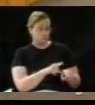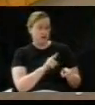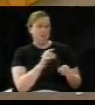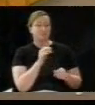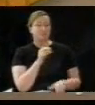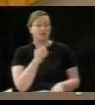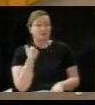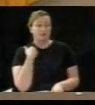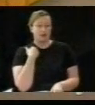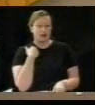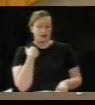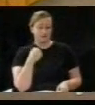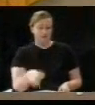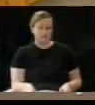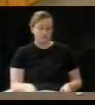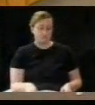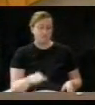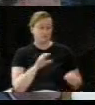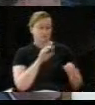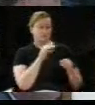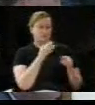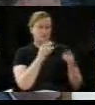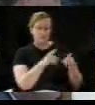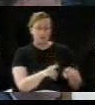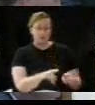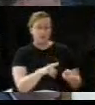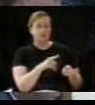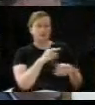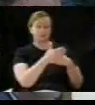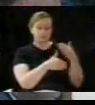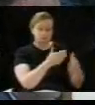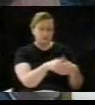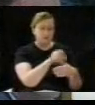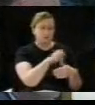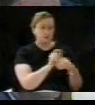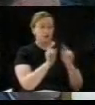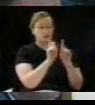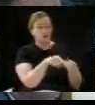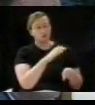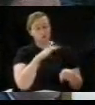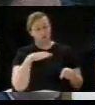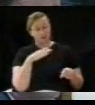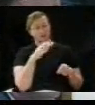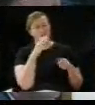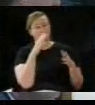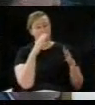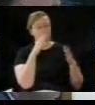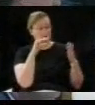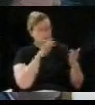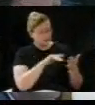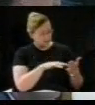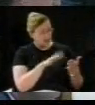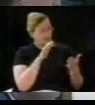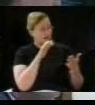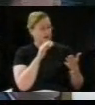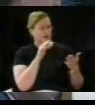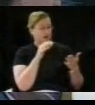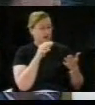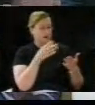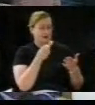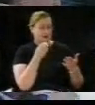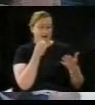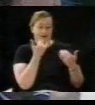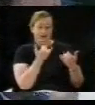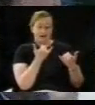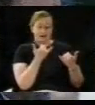which lays out the procedure to be followed. It goes to a committee, it's studied, and